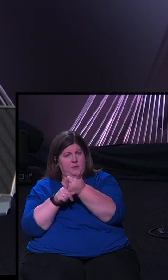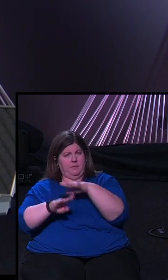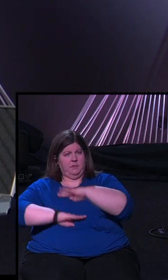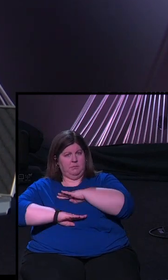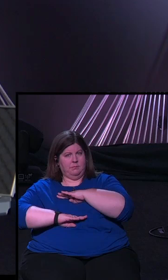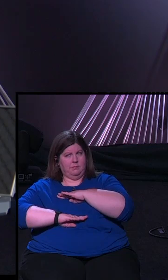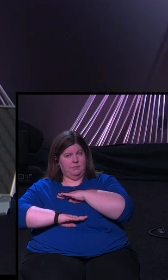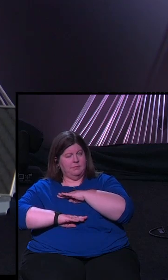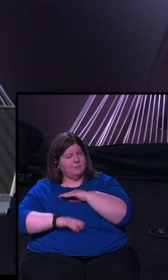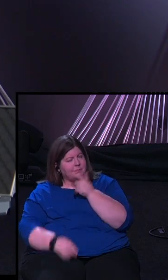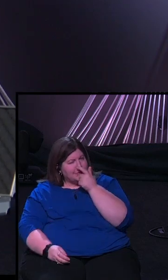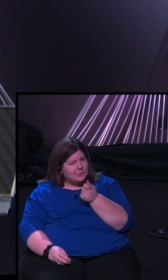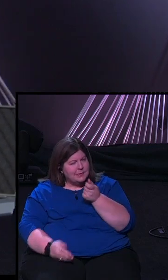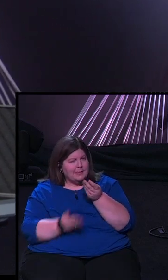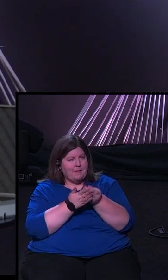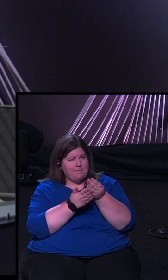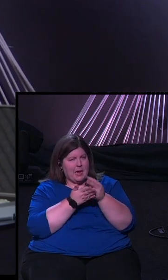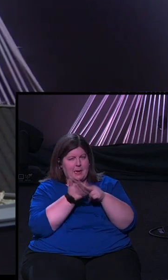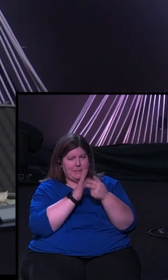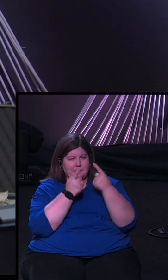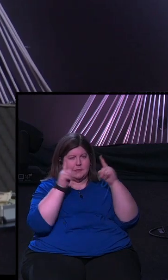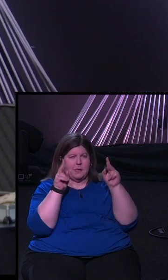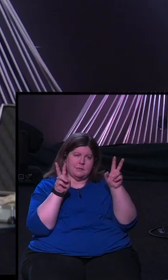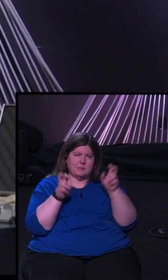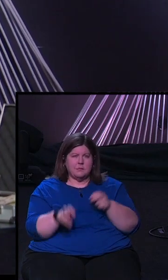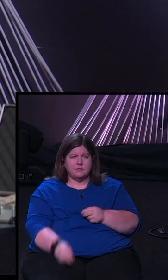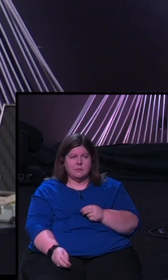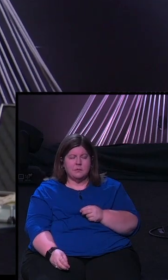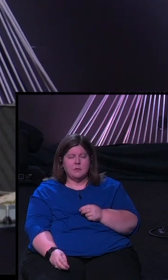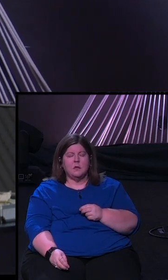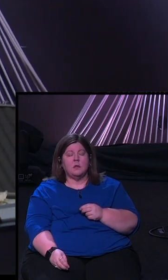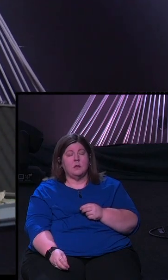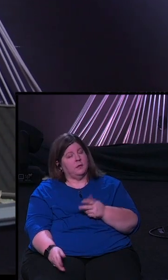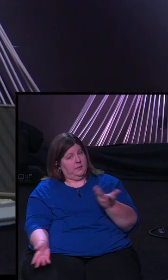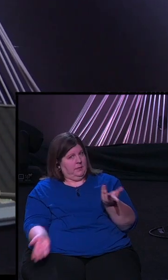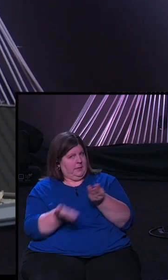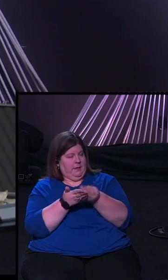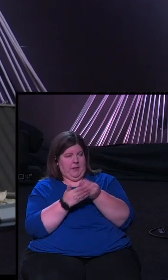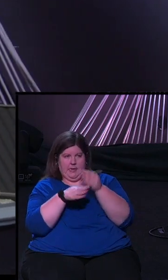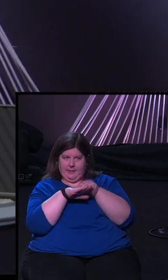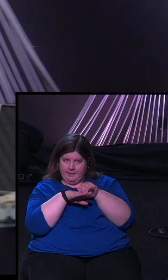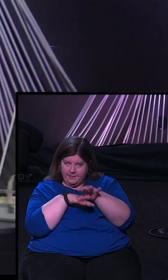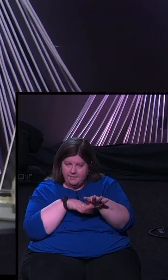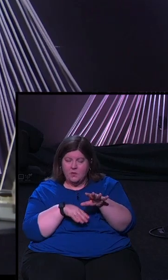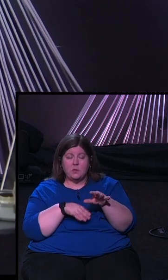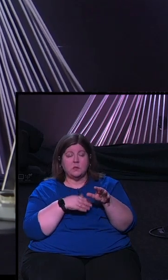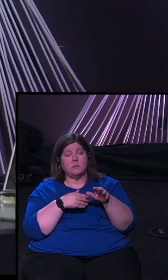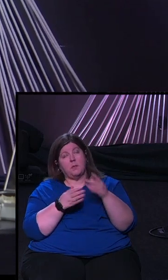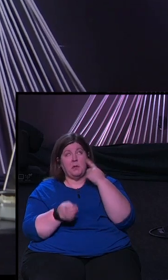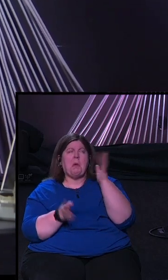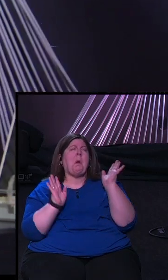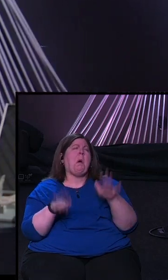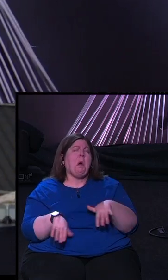Isn't that interesting? Money affects us, whether we want to admit it or not. Whether we have a